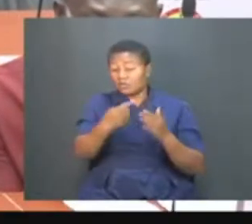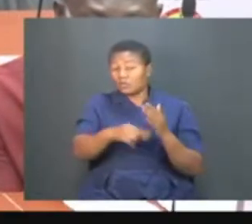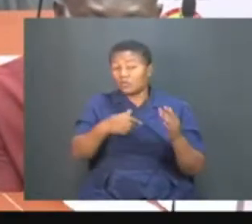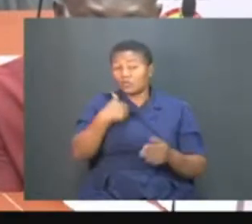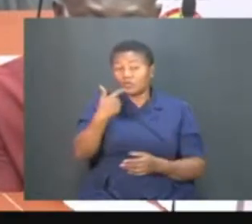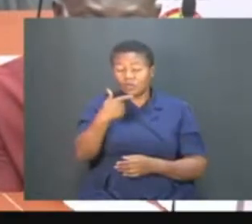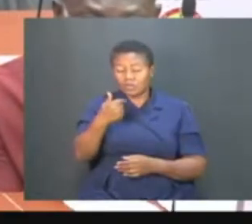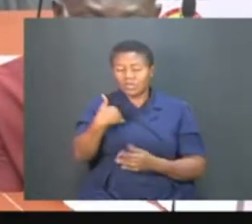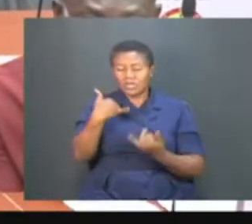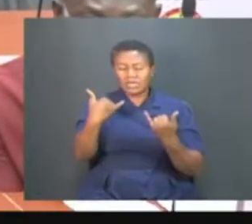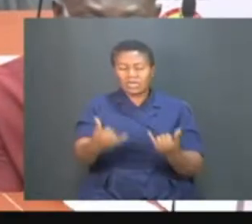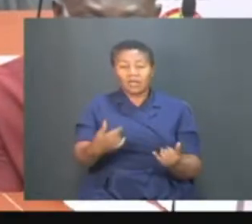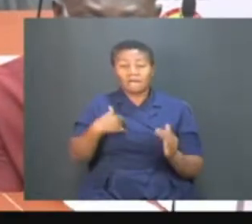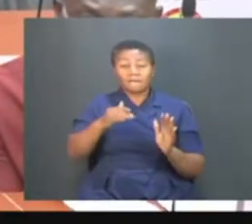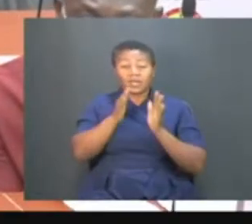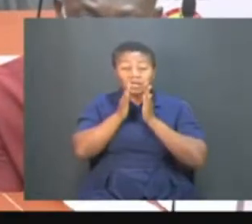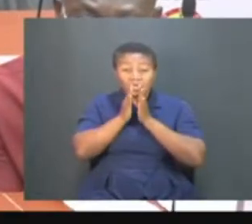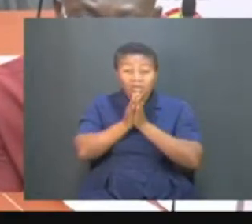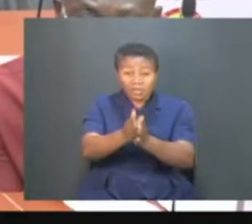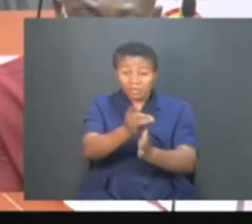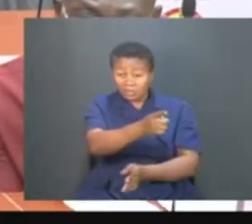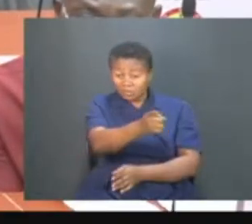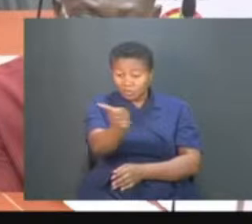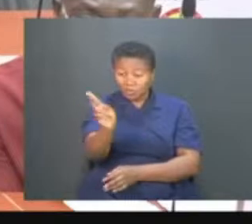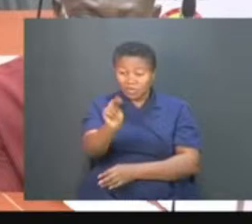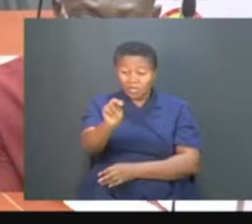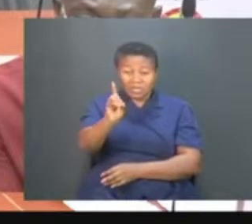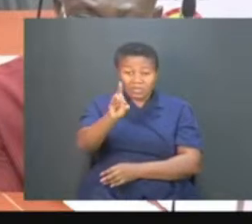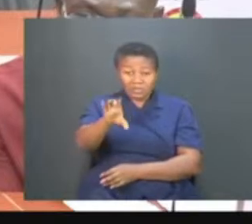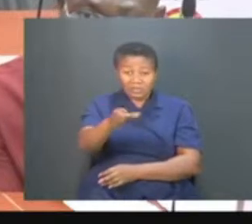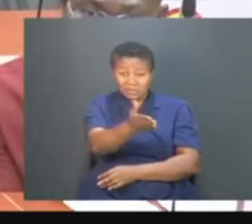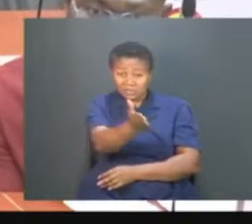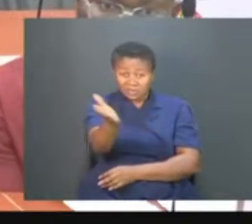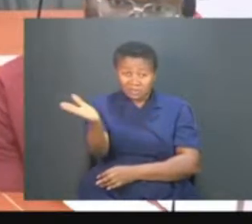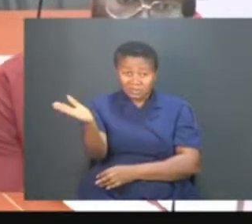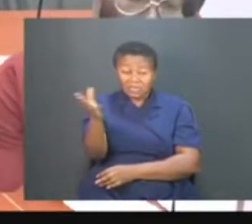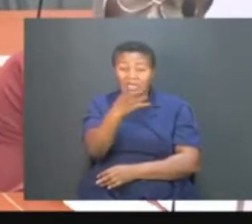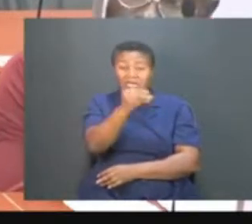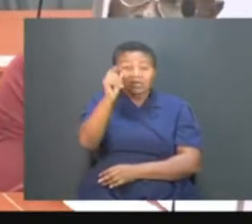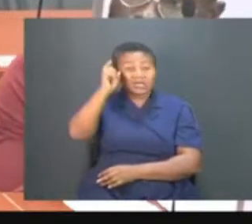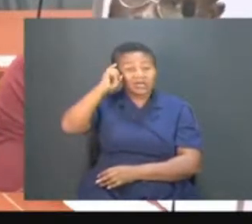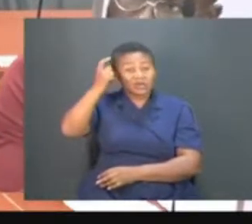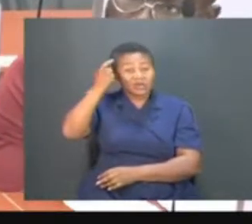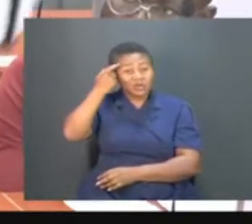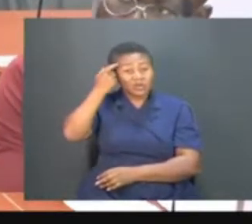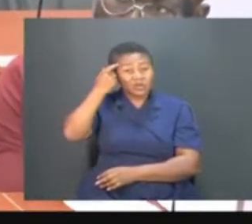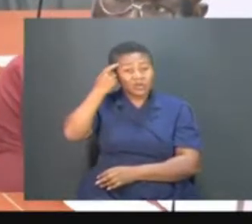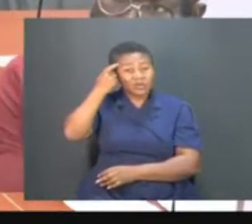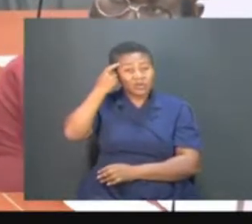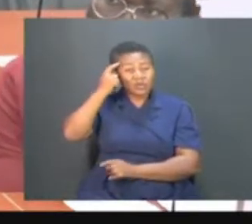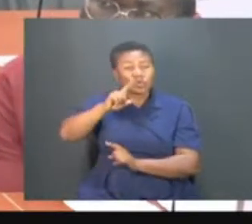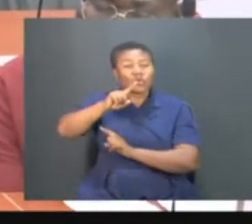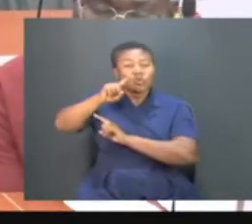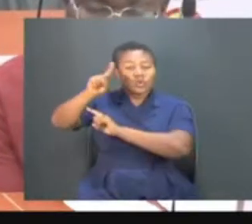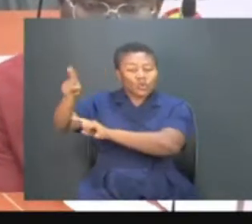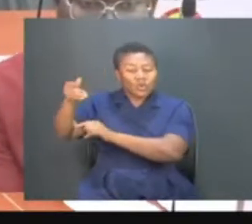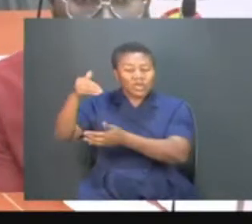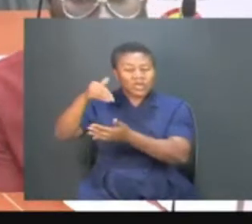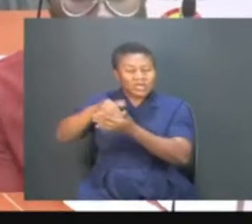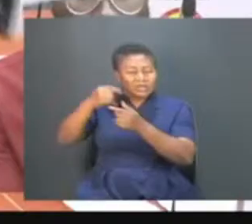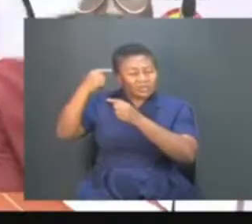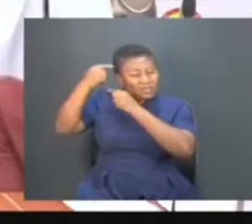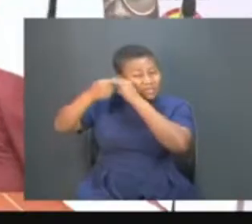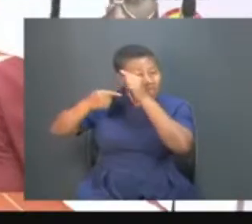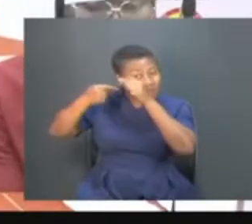I'm asking my brothers from the NDC and the government to go and rethink, because